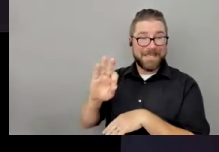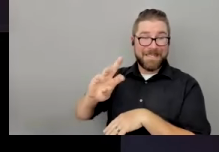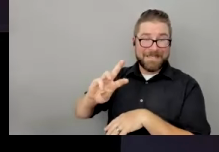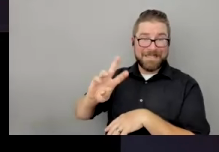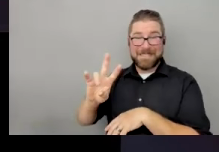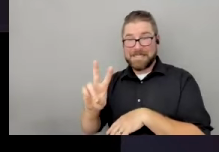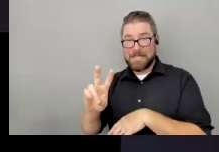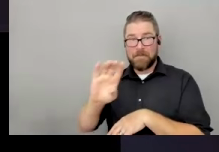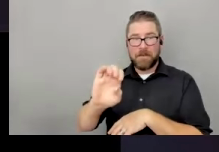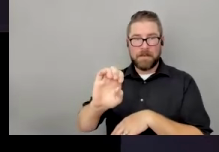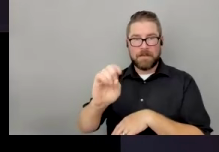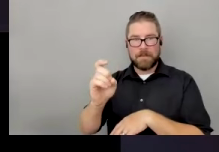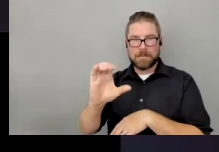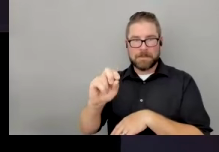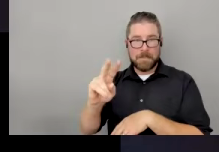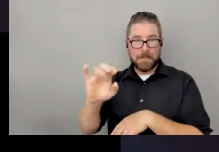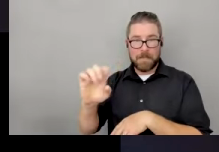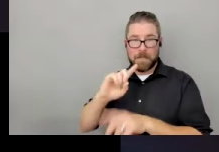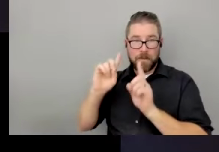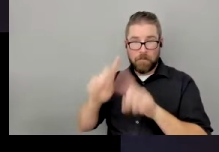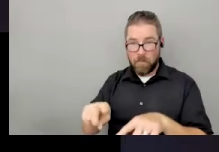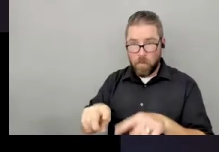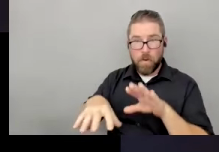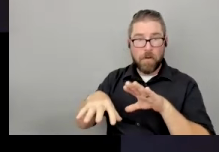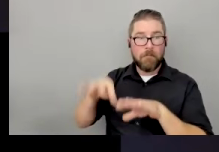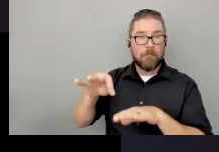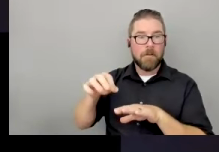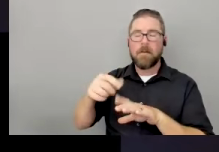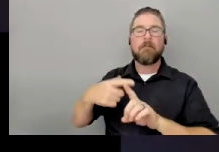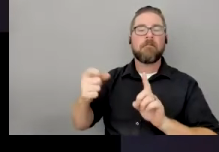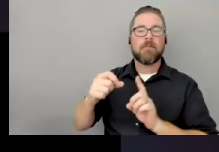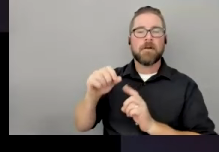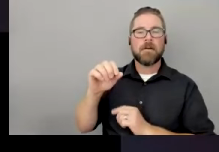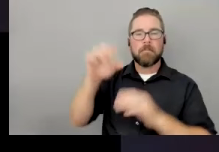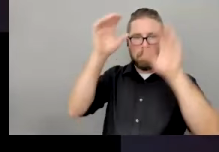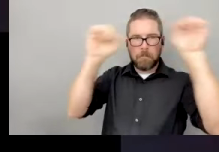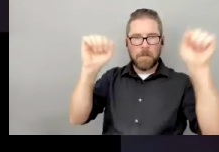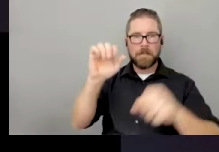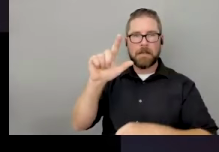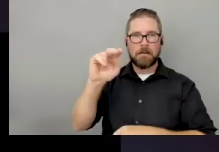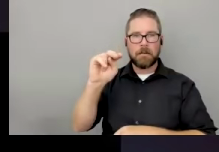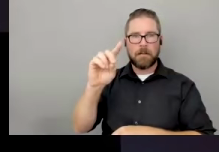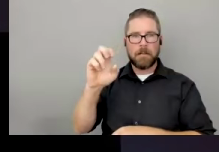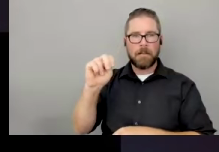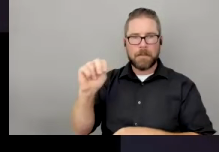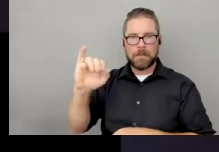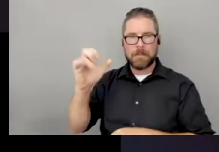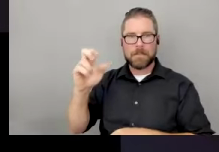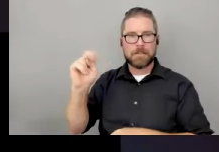Lyndon Johnson that barred organizations with federal contracts from discriminating on the basis of